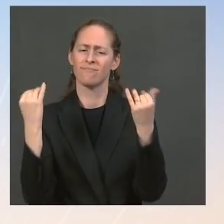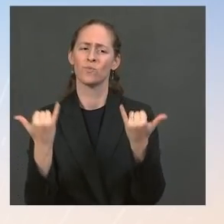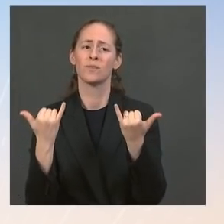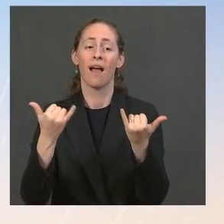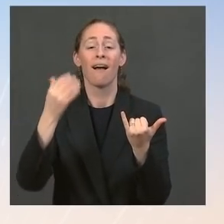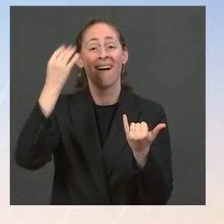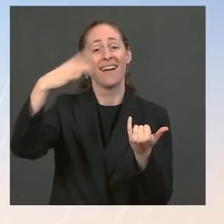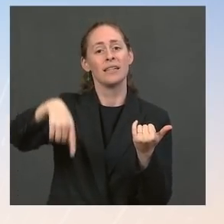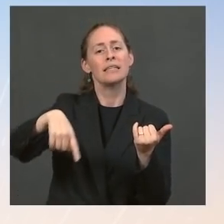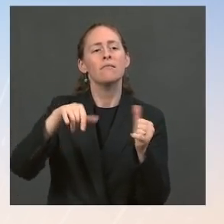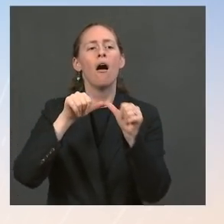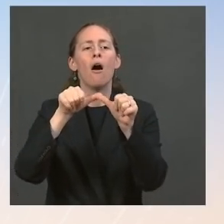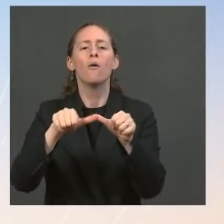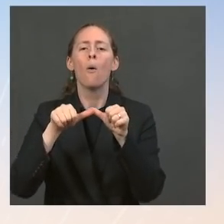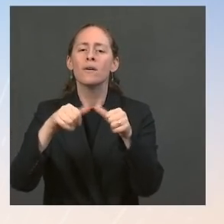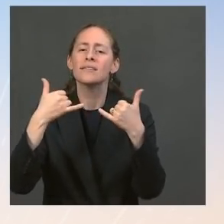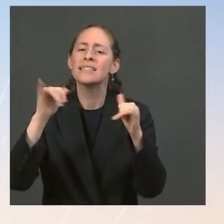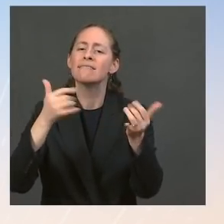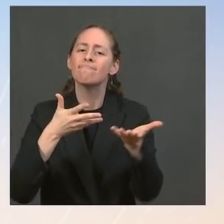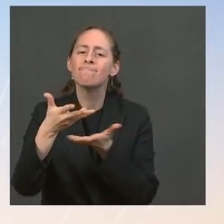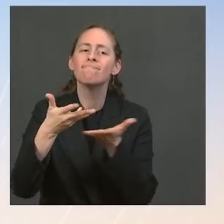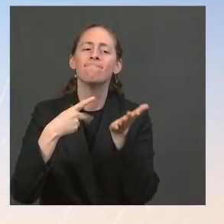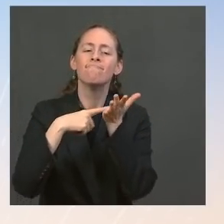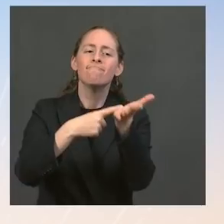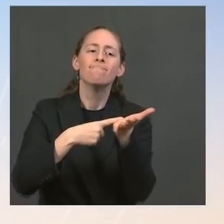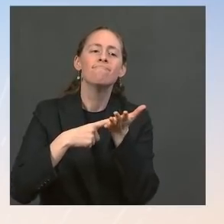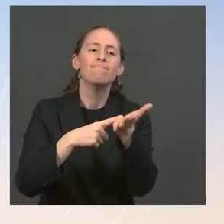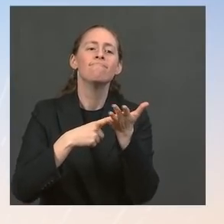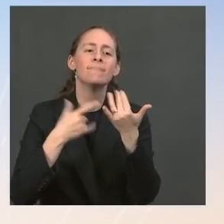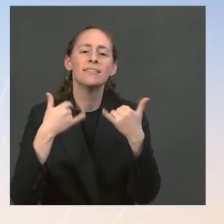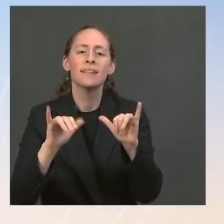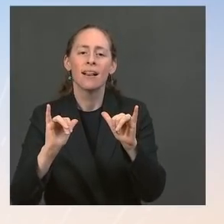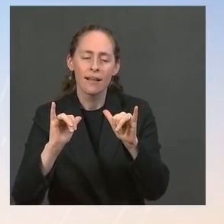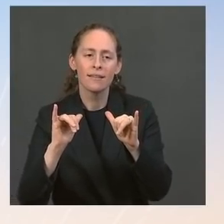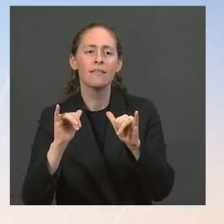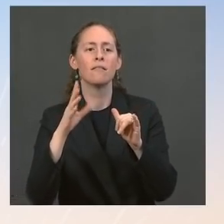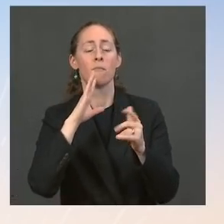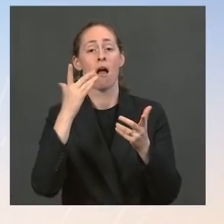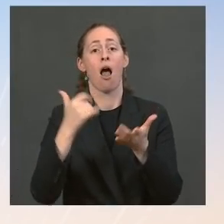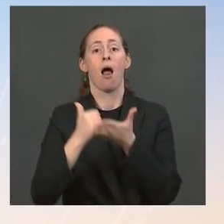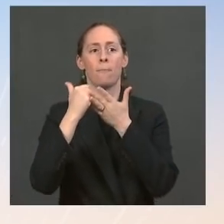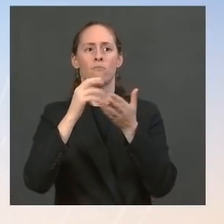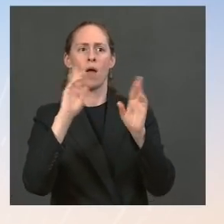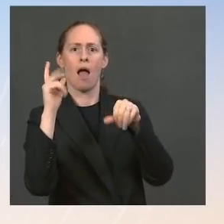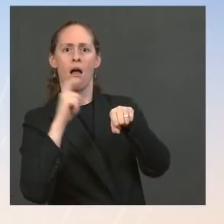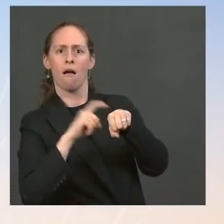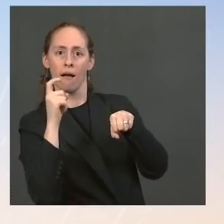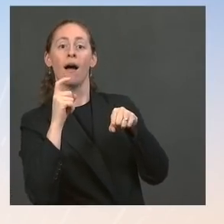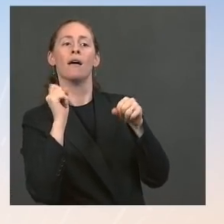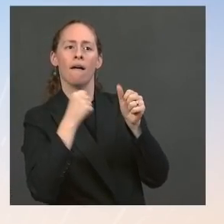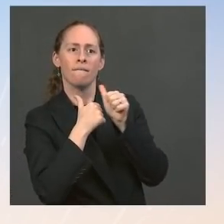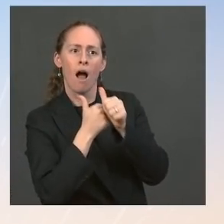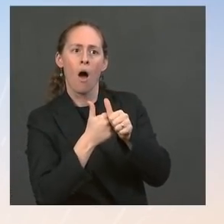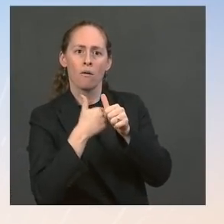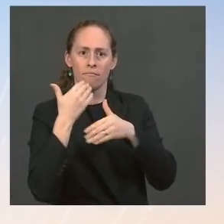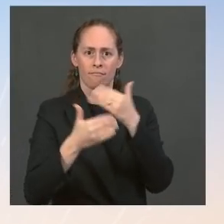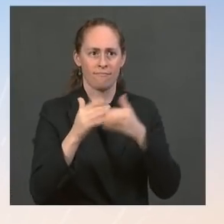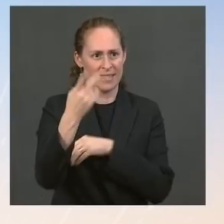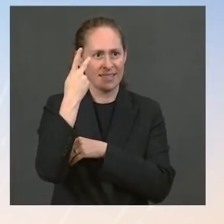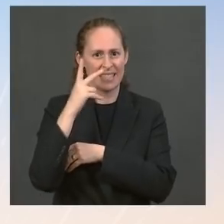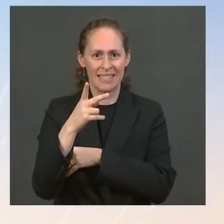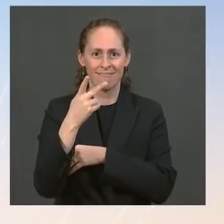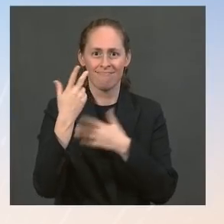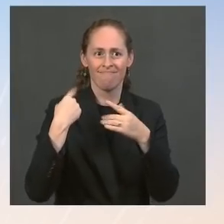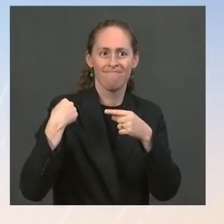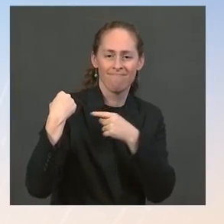we know. We know that timelines help make progress. We've seen that play out over the course of the last couple of days. We know that compromise is